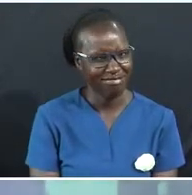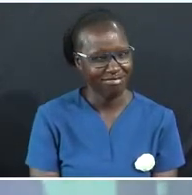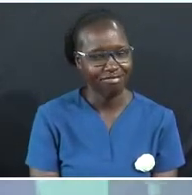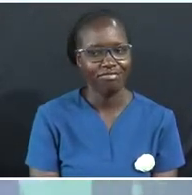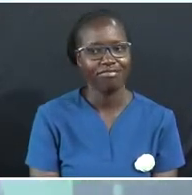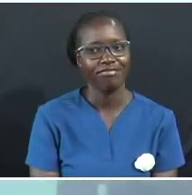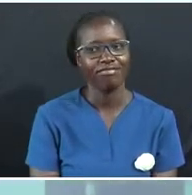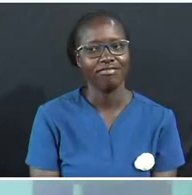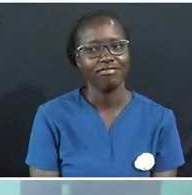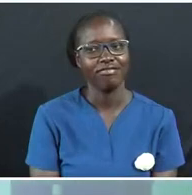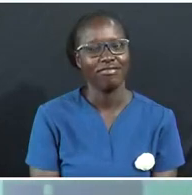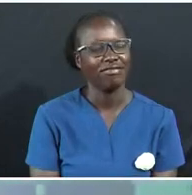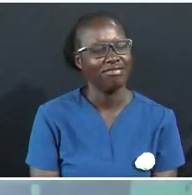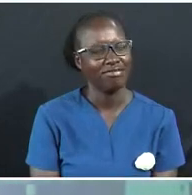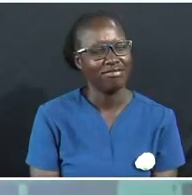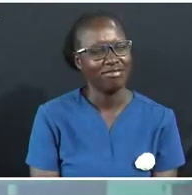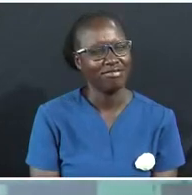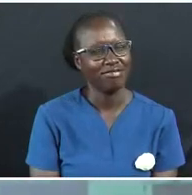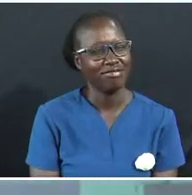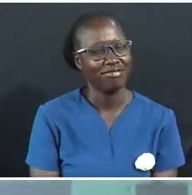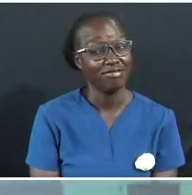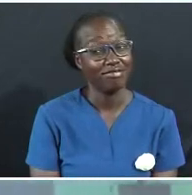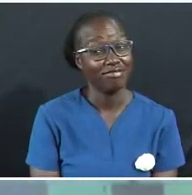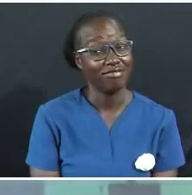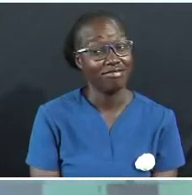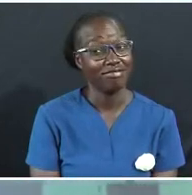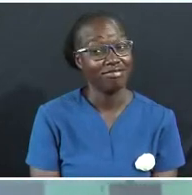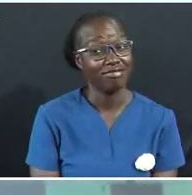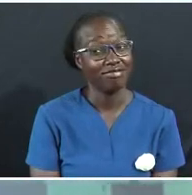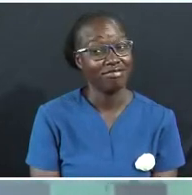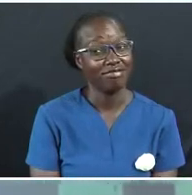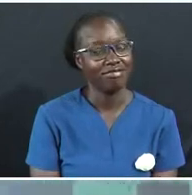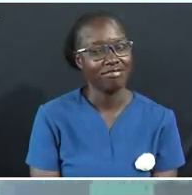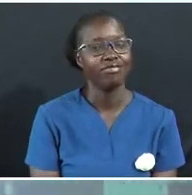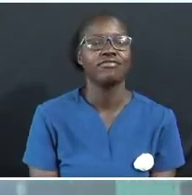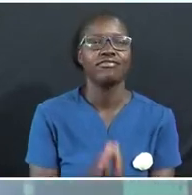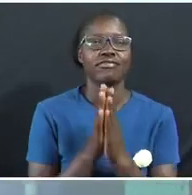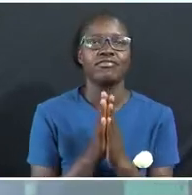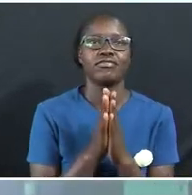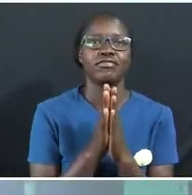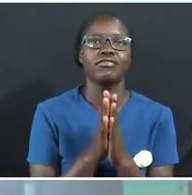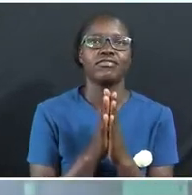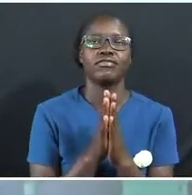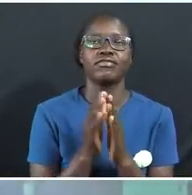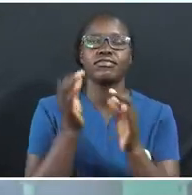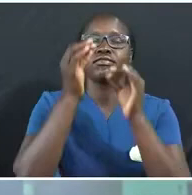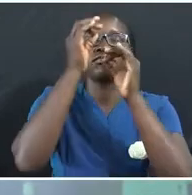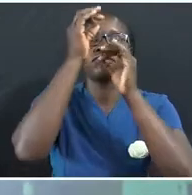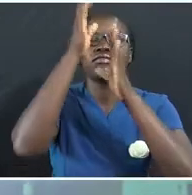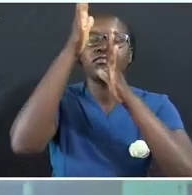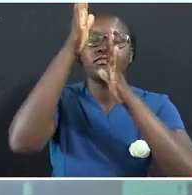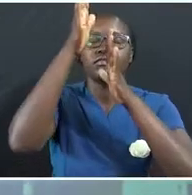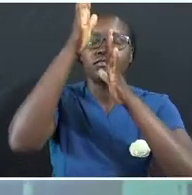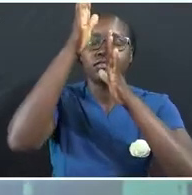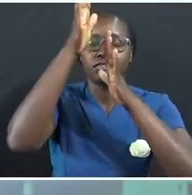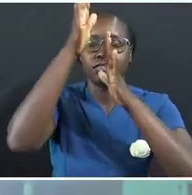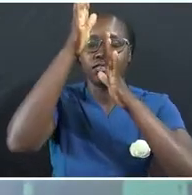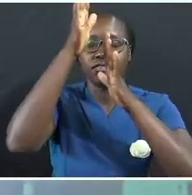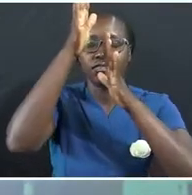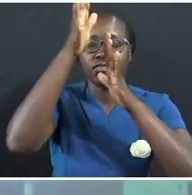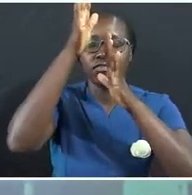Let's pray. Right? We are praying. Our Father and our God,